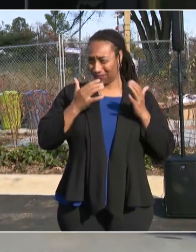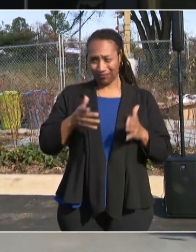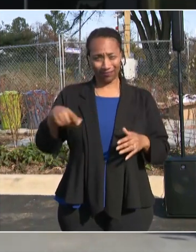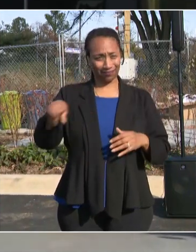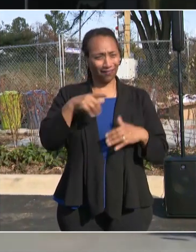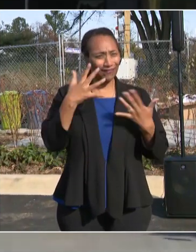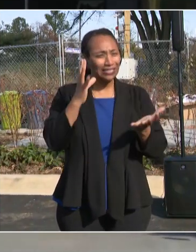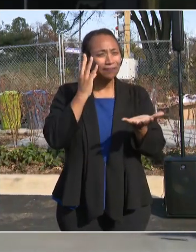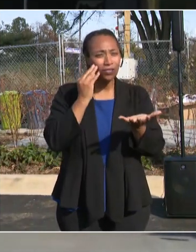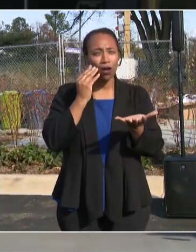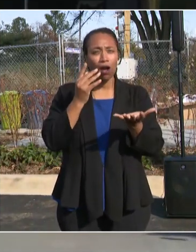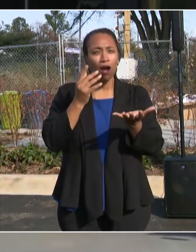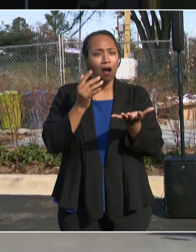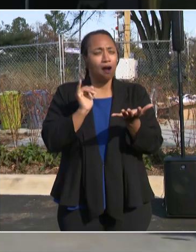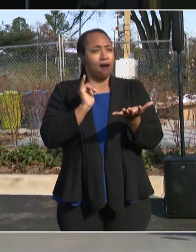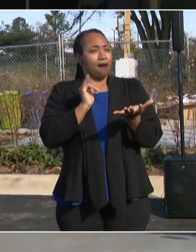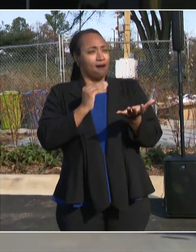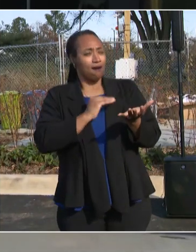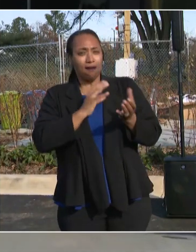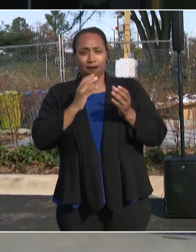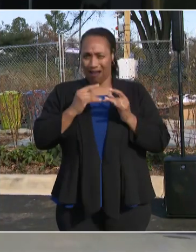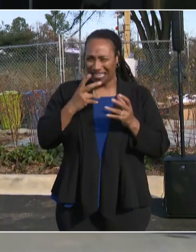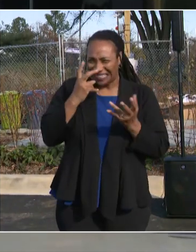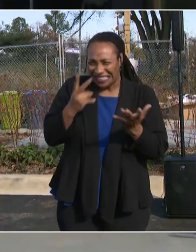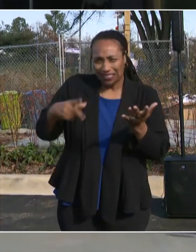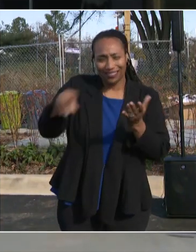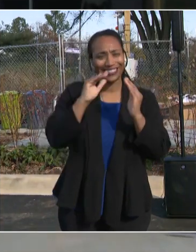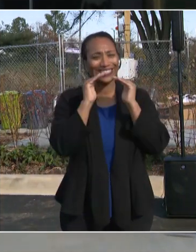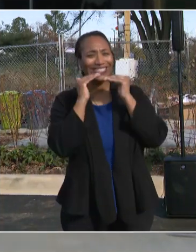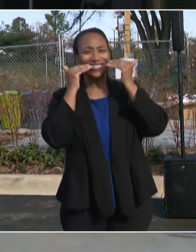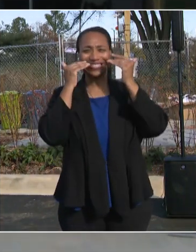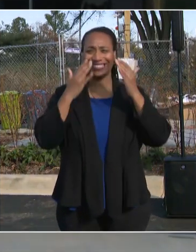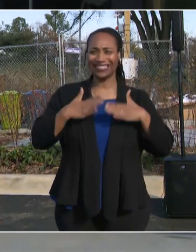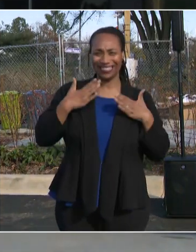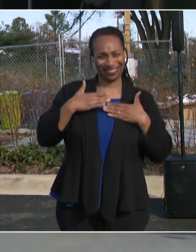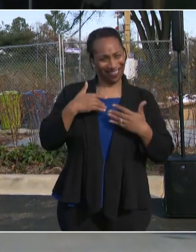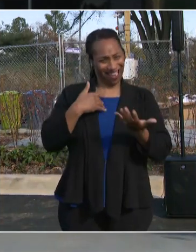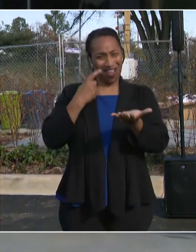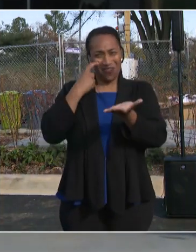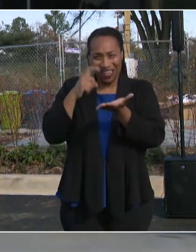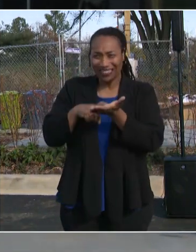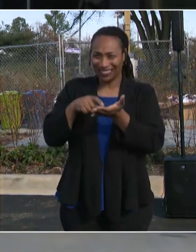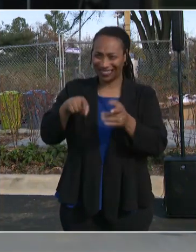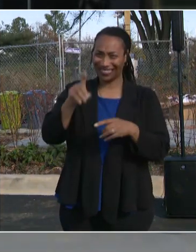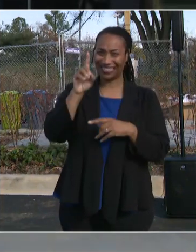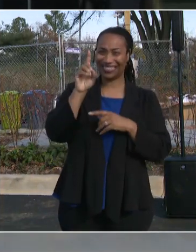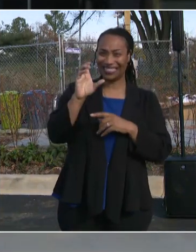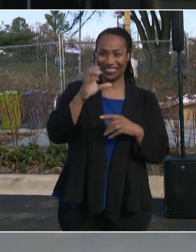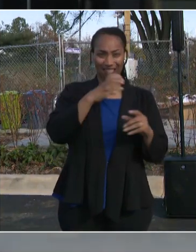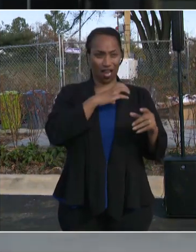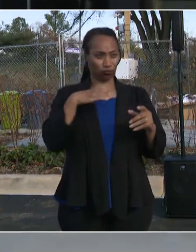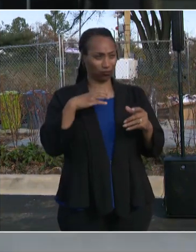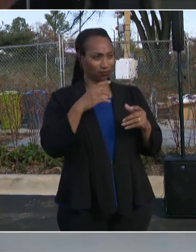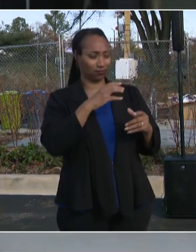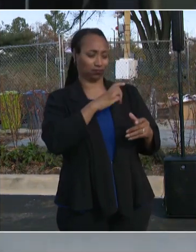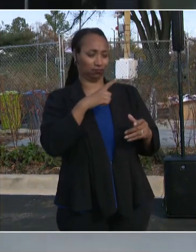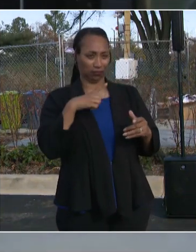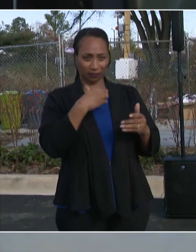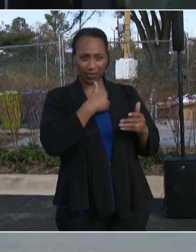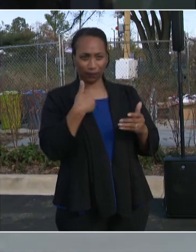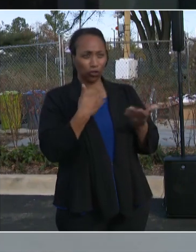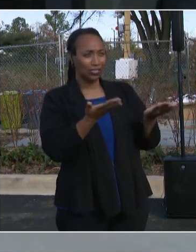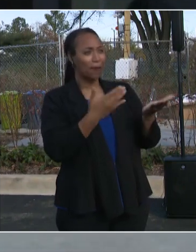homes here at Berry Farm. So with that, I want to acknowledge your council member, who will be followed by Keith Pettigrew. Council